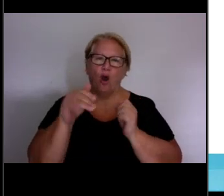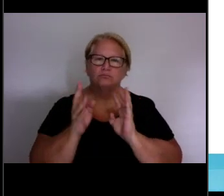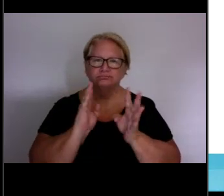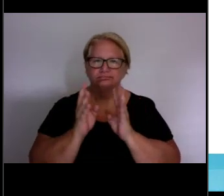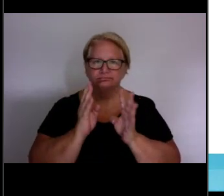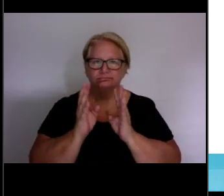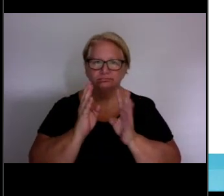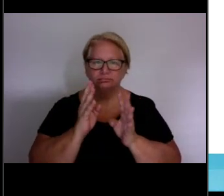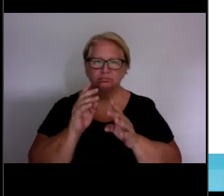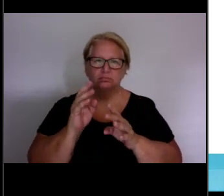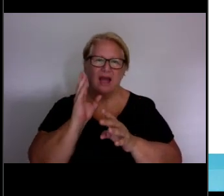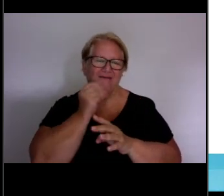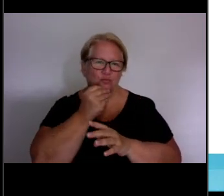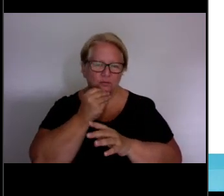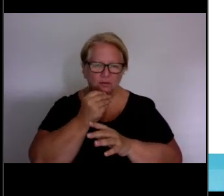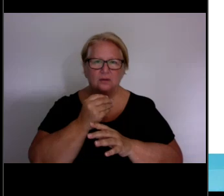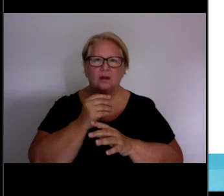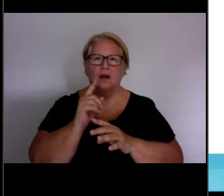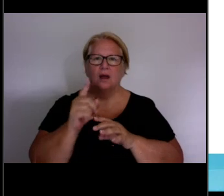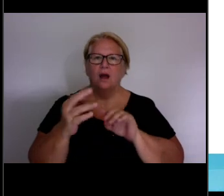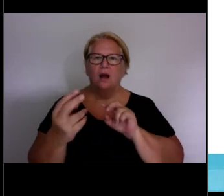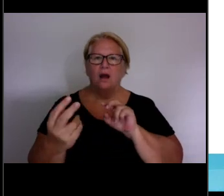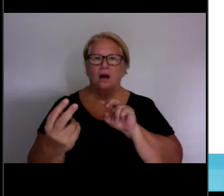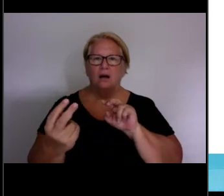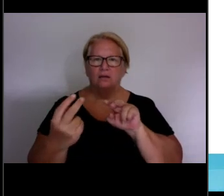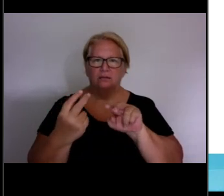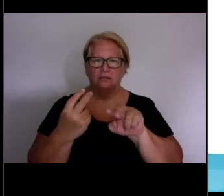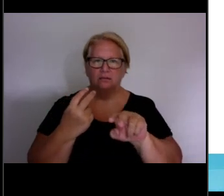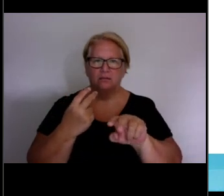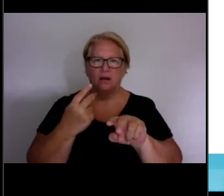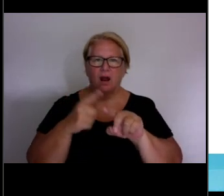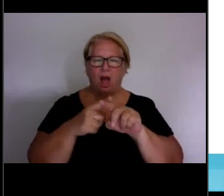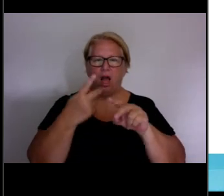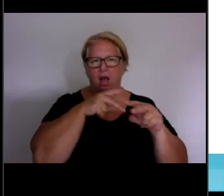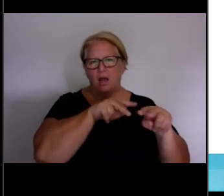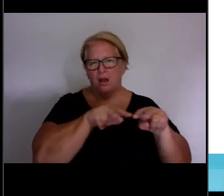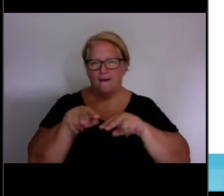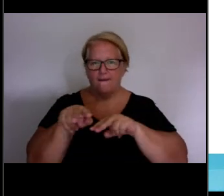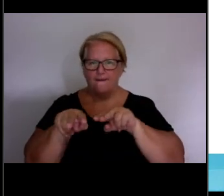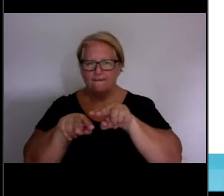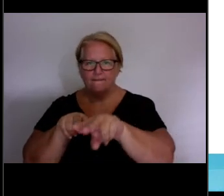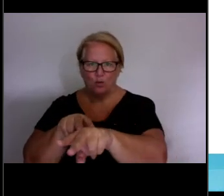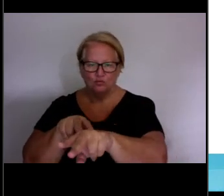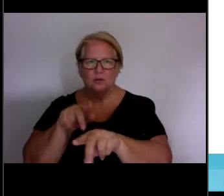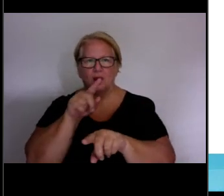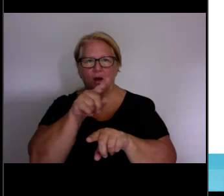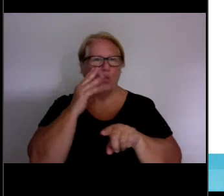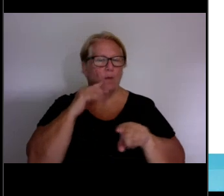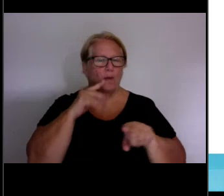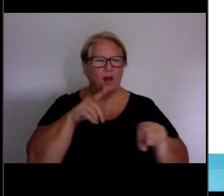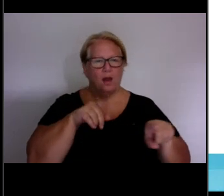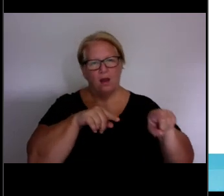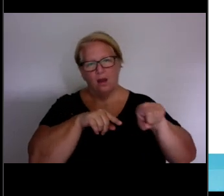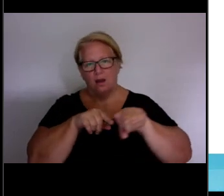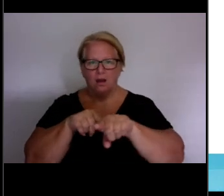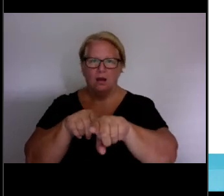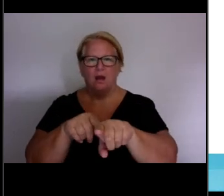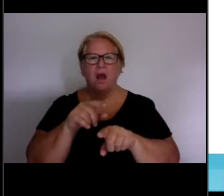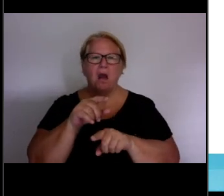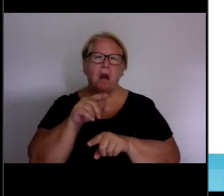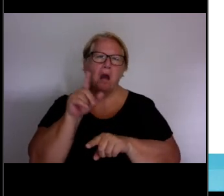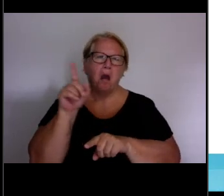afternoon. At a point where the dual lanes needed to merge, she sort of nipped in front. She acknowledged that she probably cut it a bit